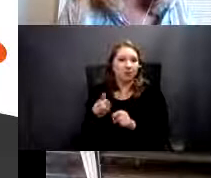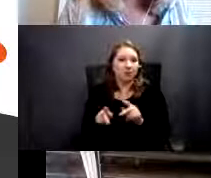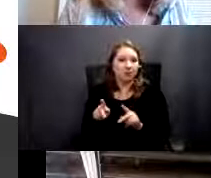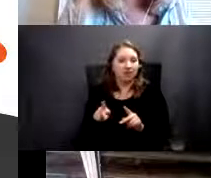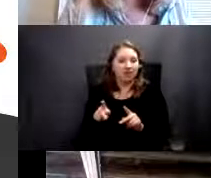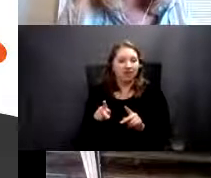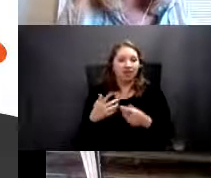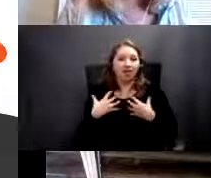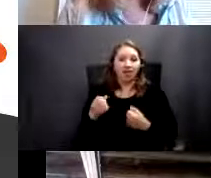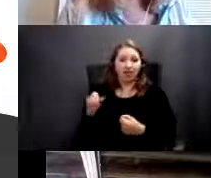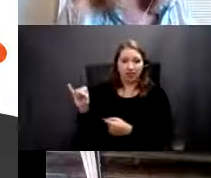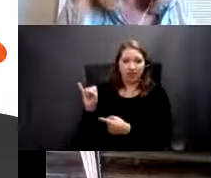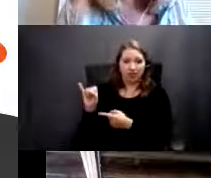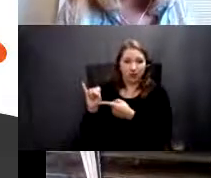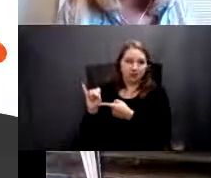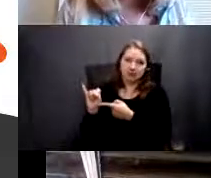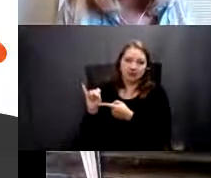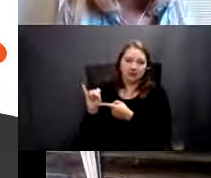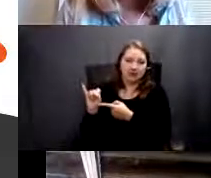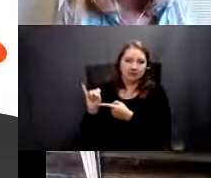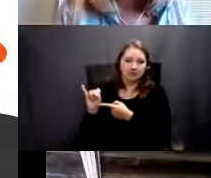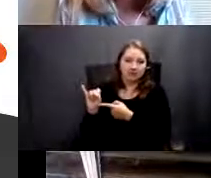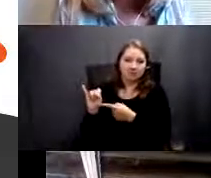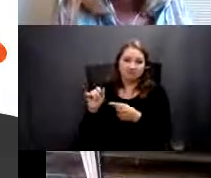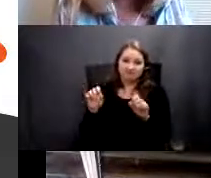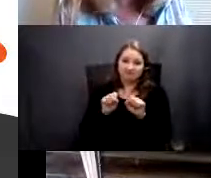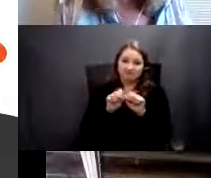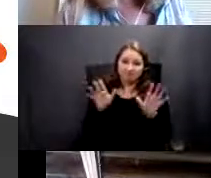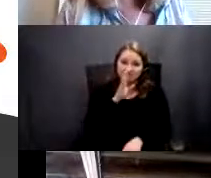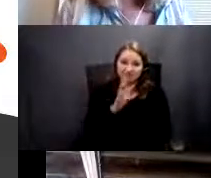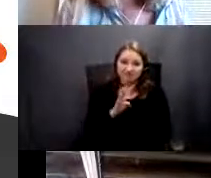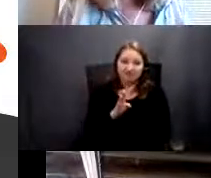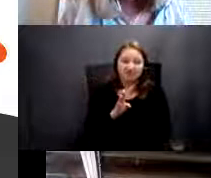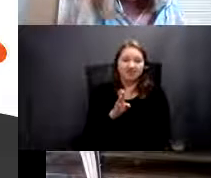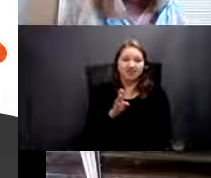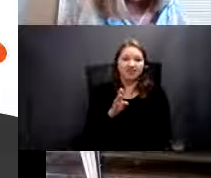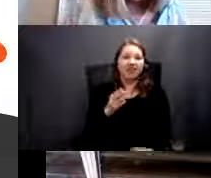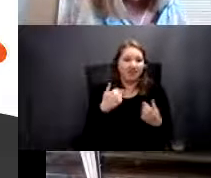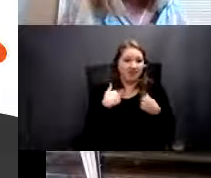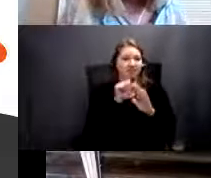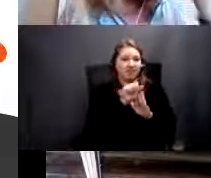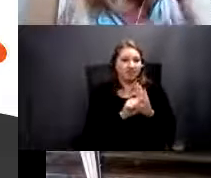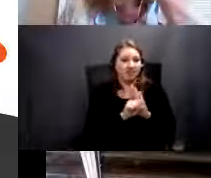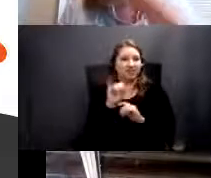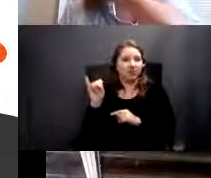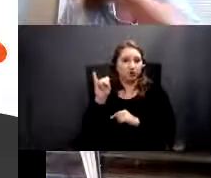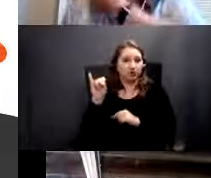health insurance piece, I will be transparent in that I have state insurance